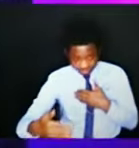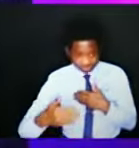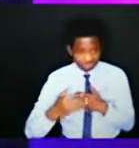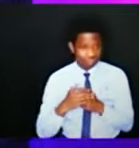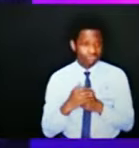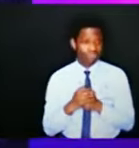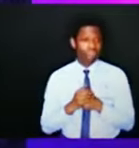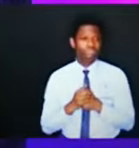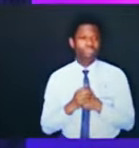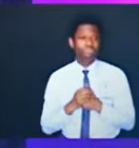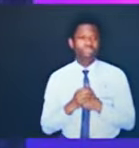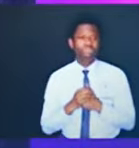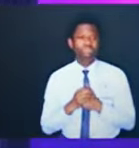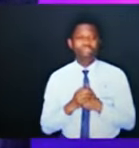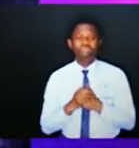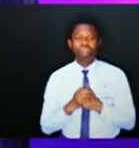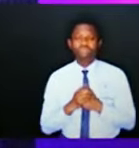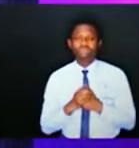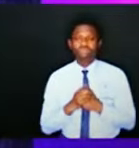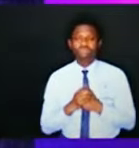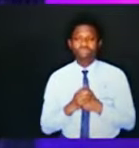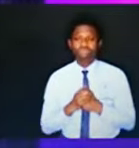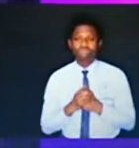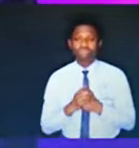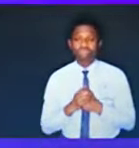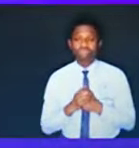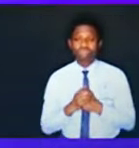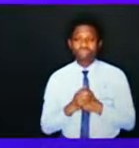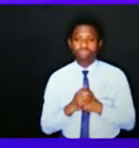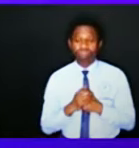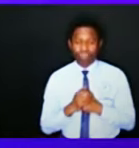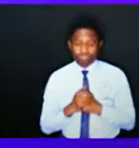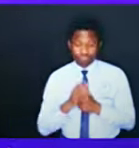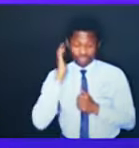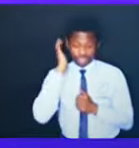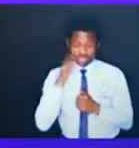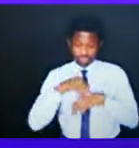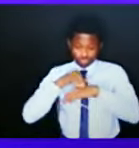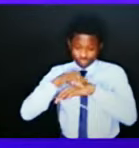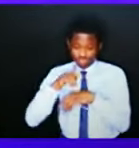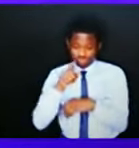so se memransem no mo beya, I will send you